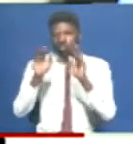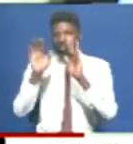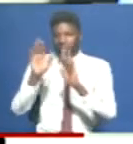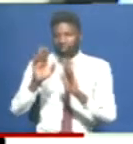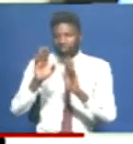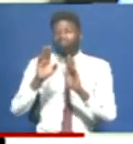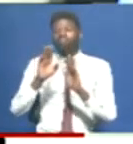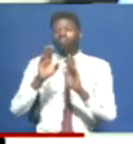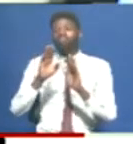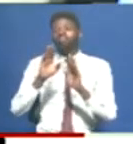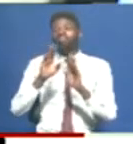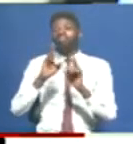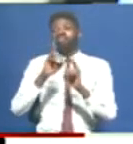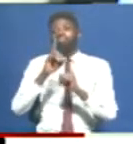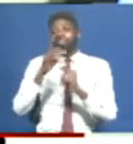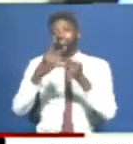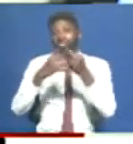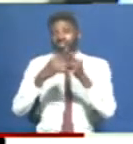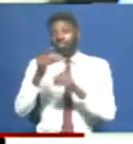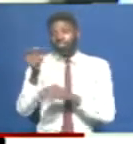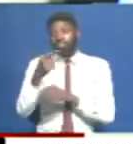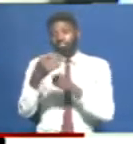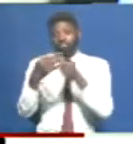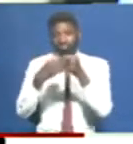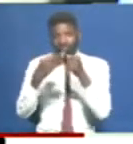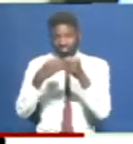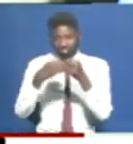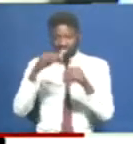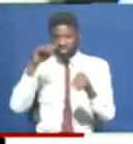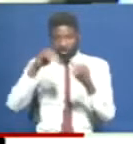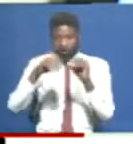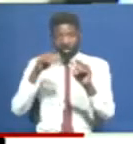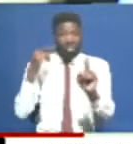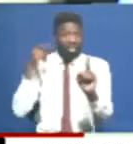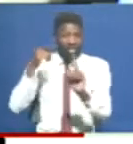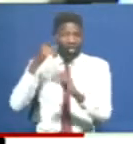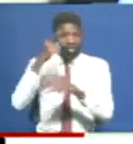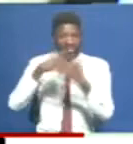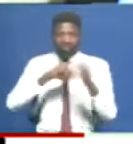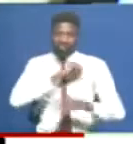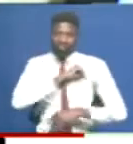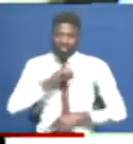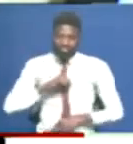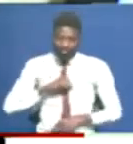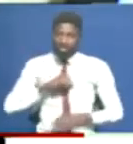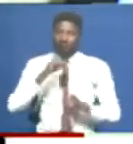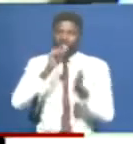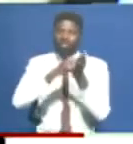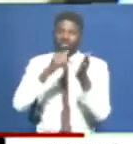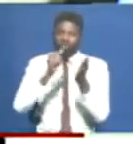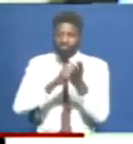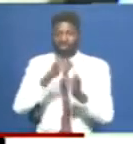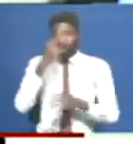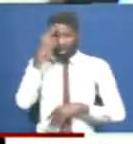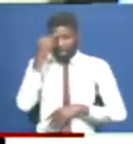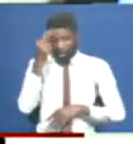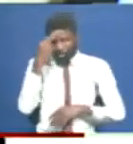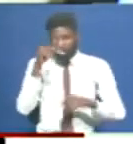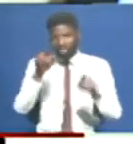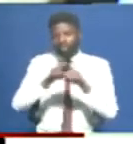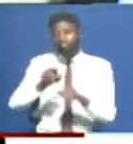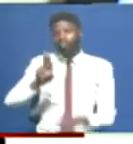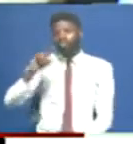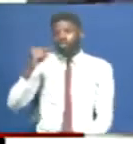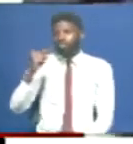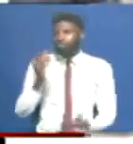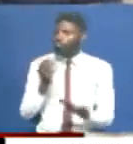poll. The three are seeking senatorial posts in Makueni, Narok, as well as Uasin Gichu counties, respectively. Zainab Said